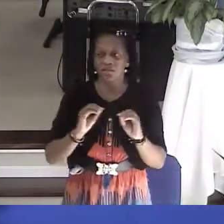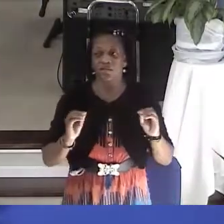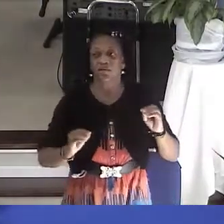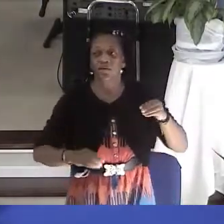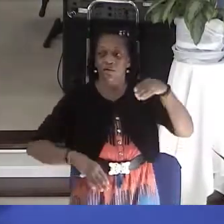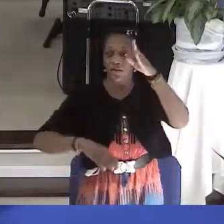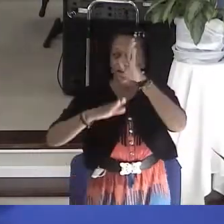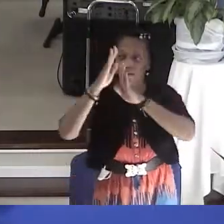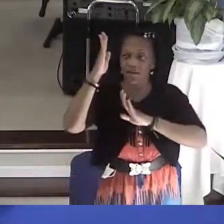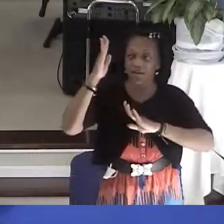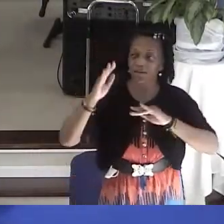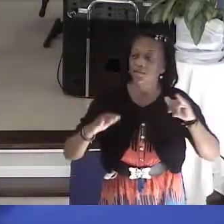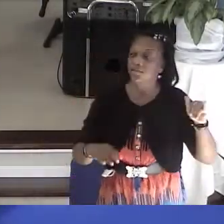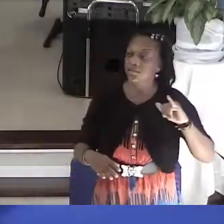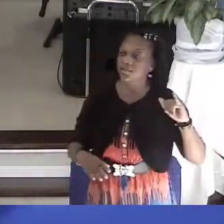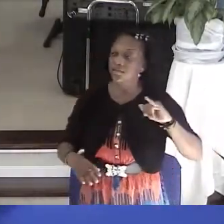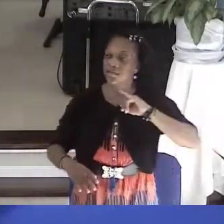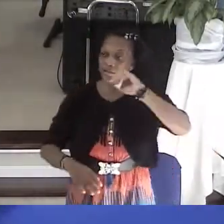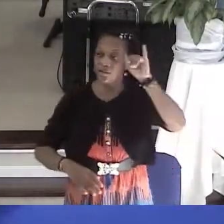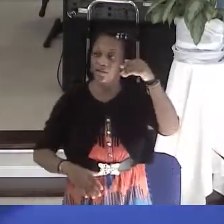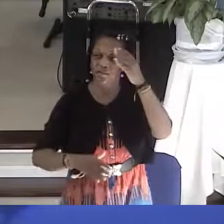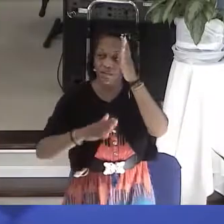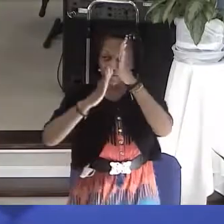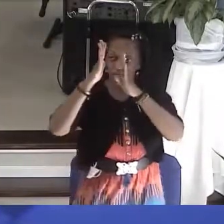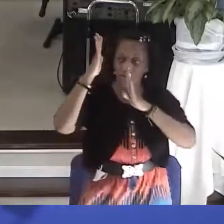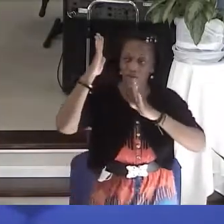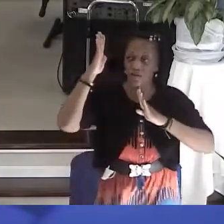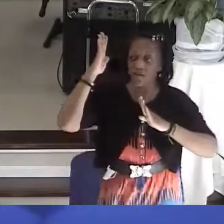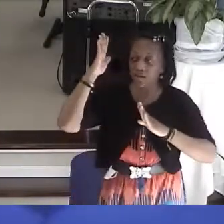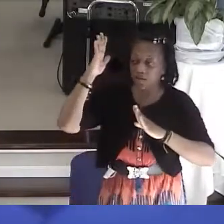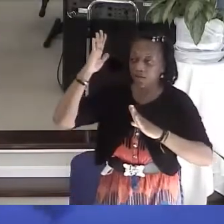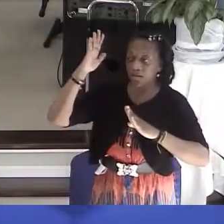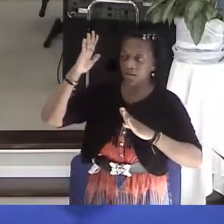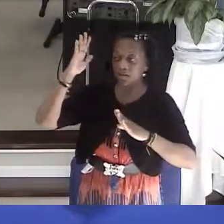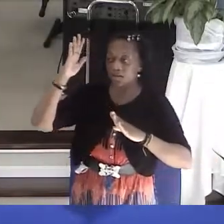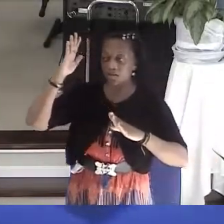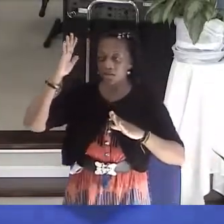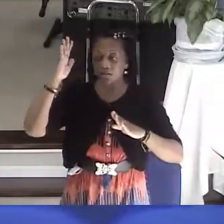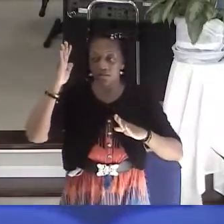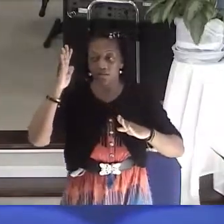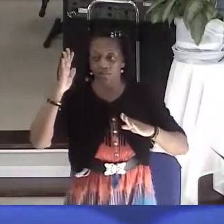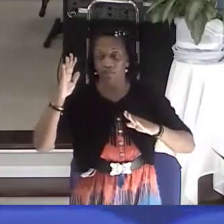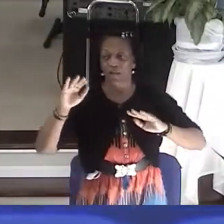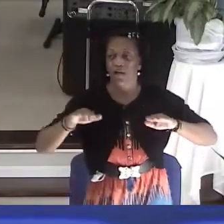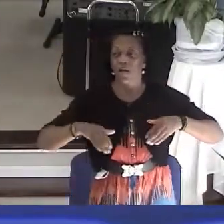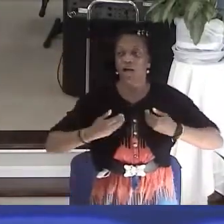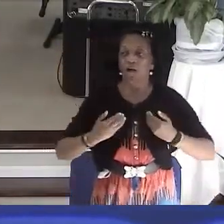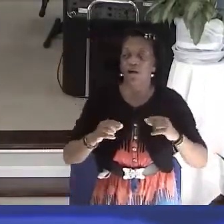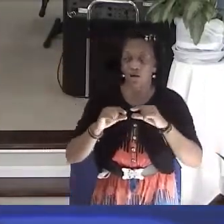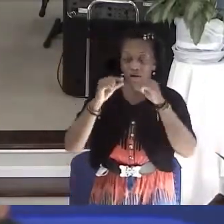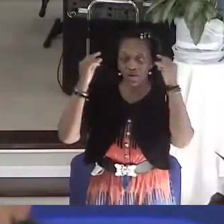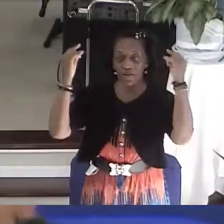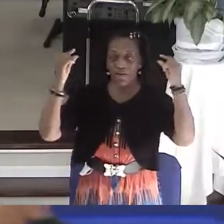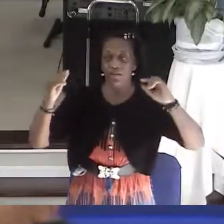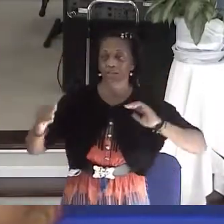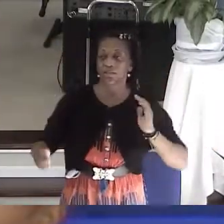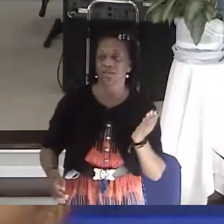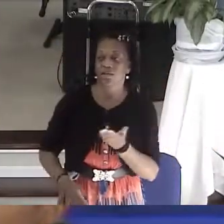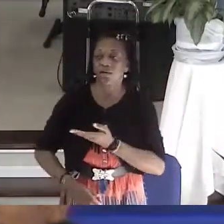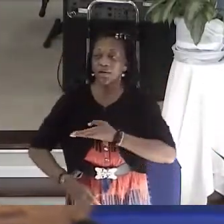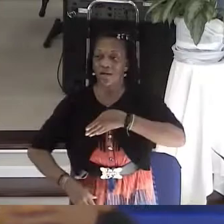him. There's no God like Jehovah. There's no God like Jehovah. How great is our